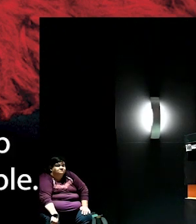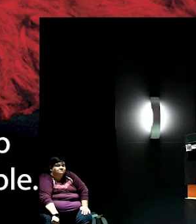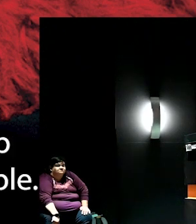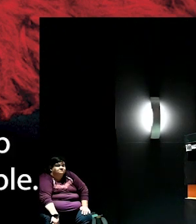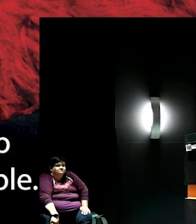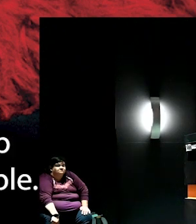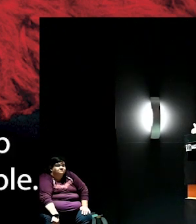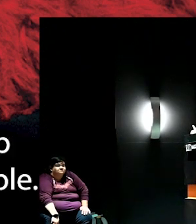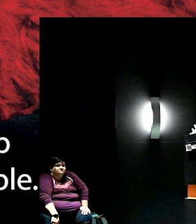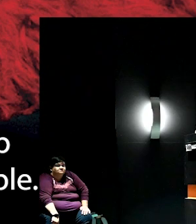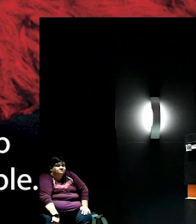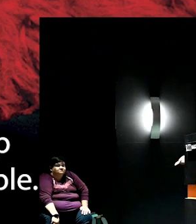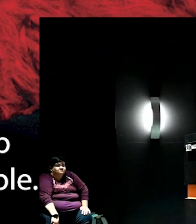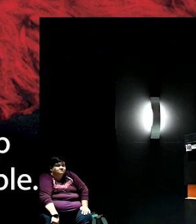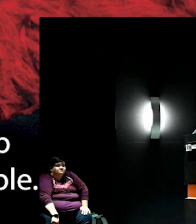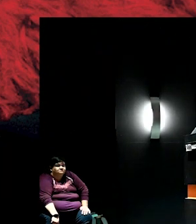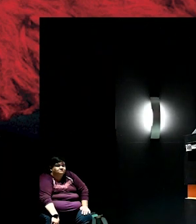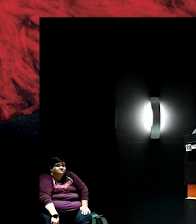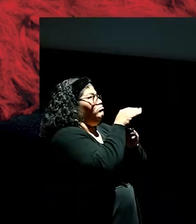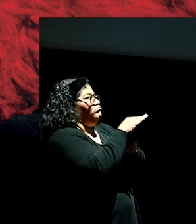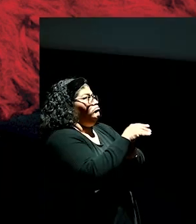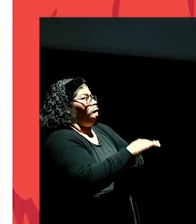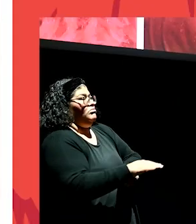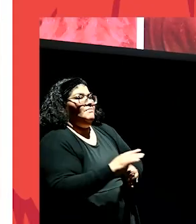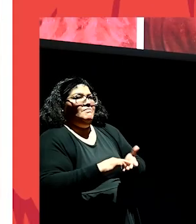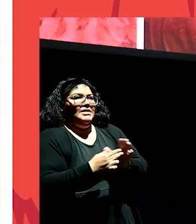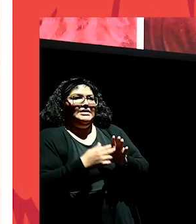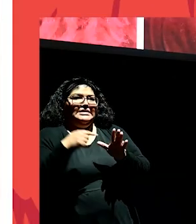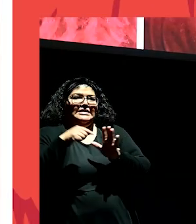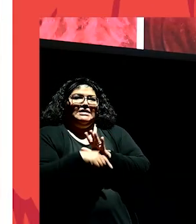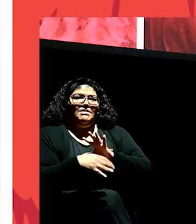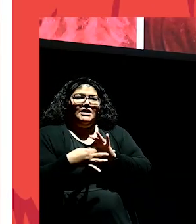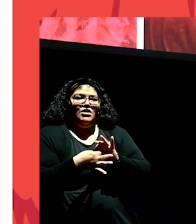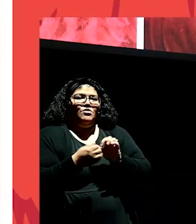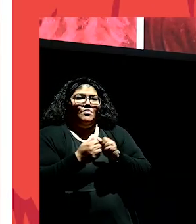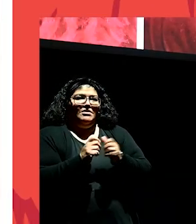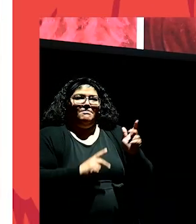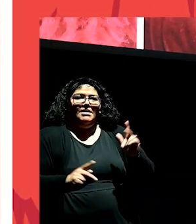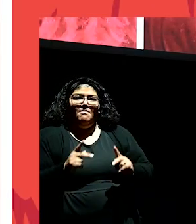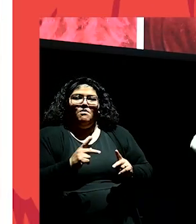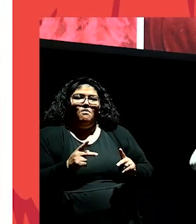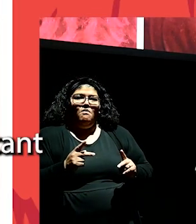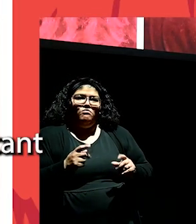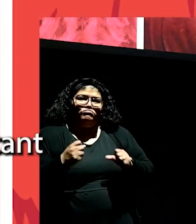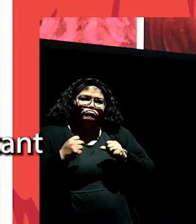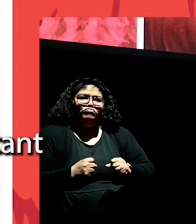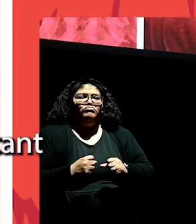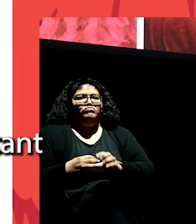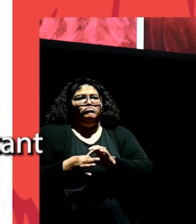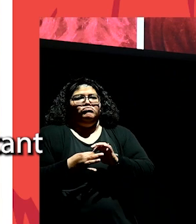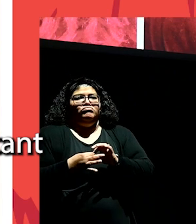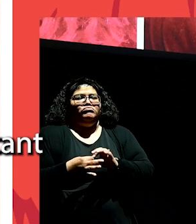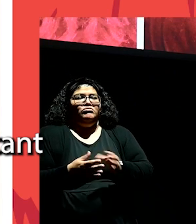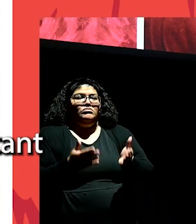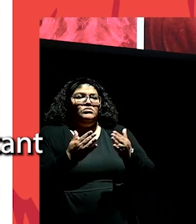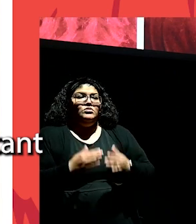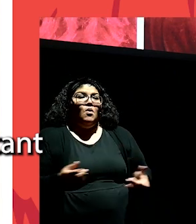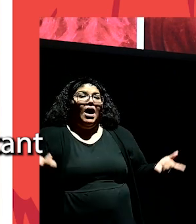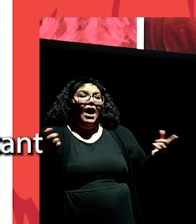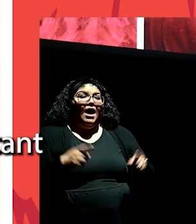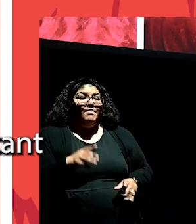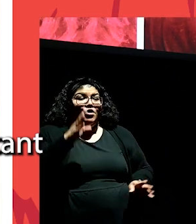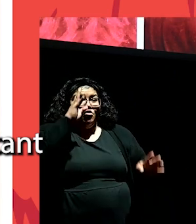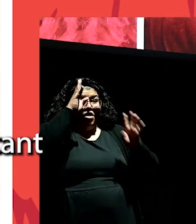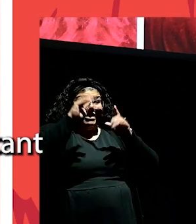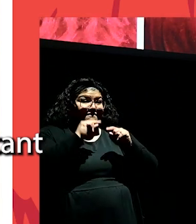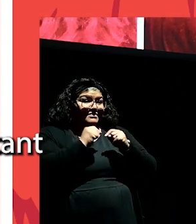has a deep and meaningful connection to people. So in the creative team at Sesame, it